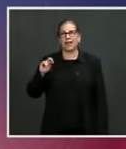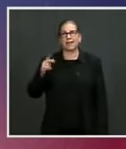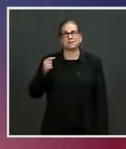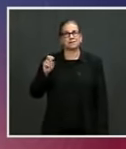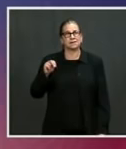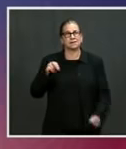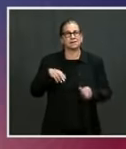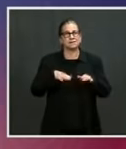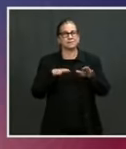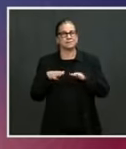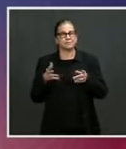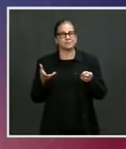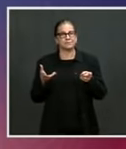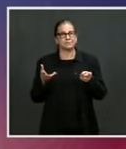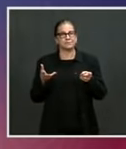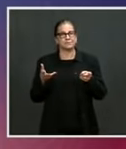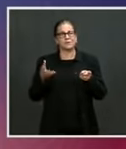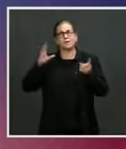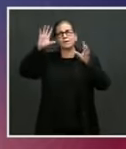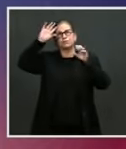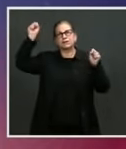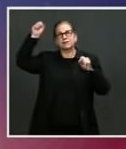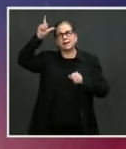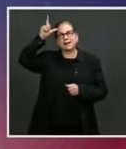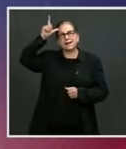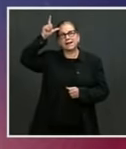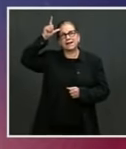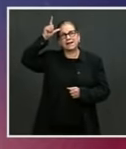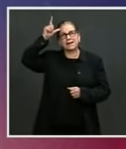last full measure of devotion.